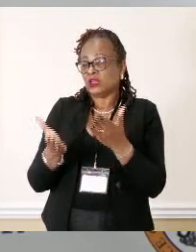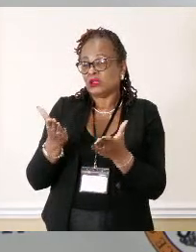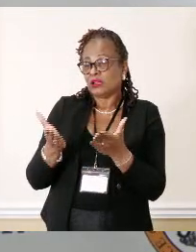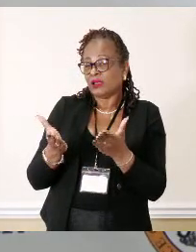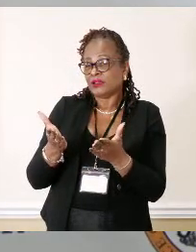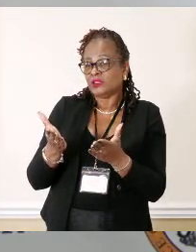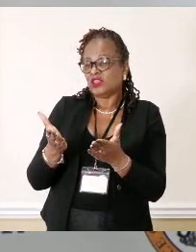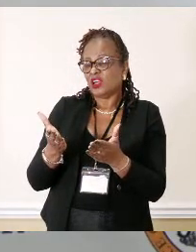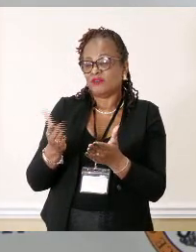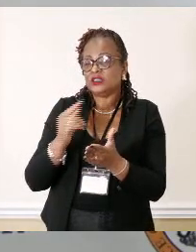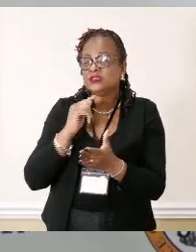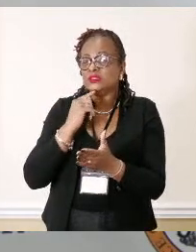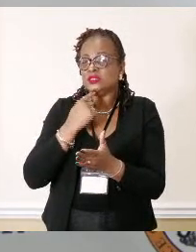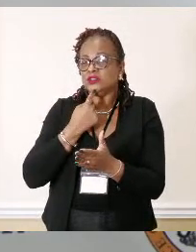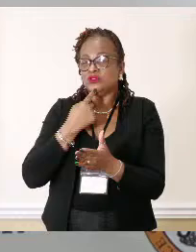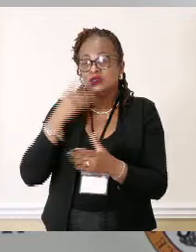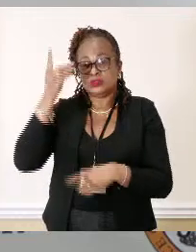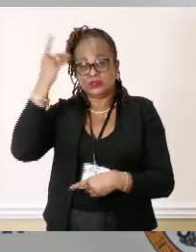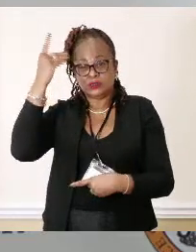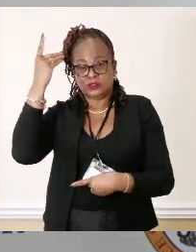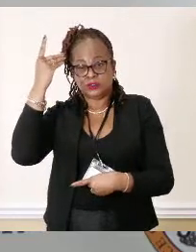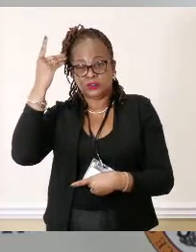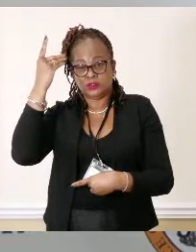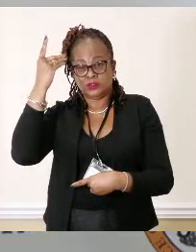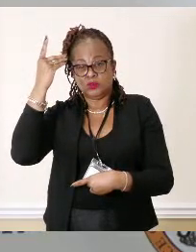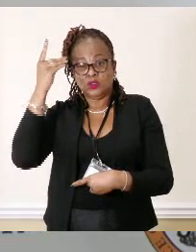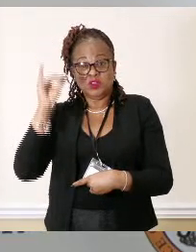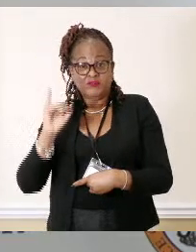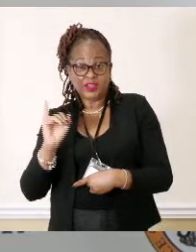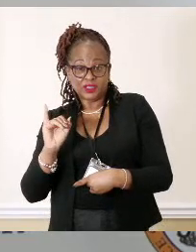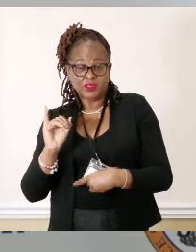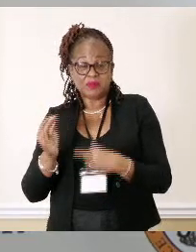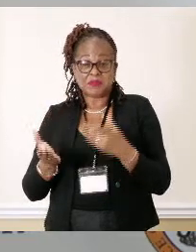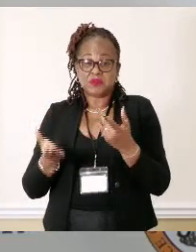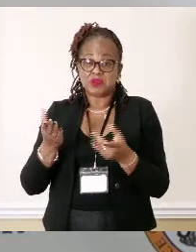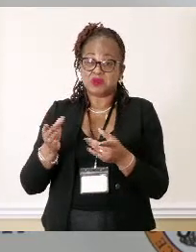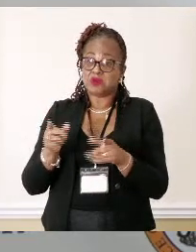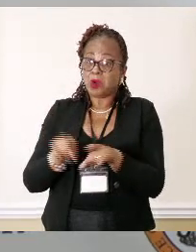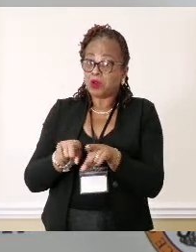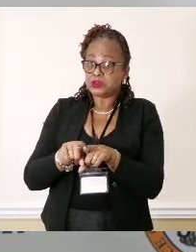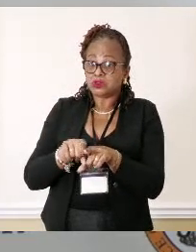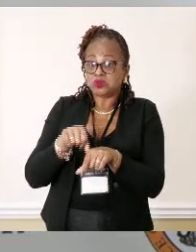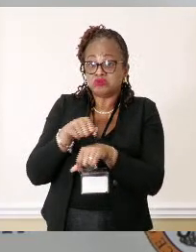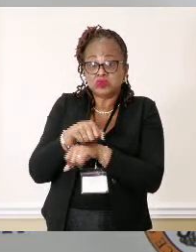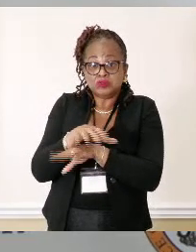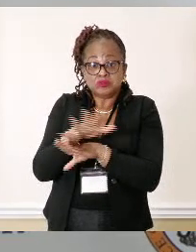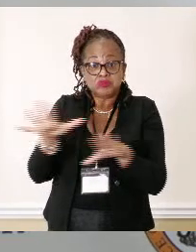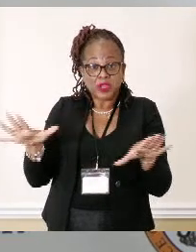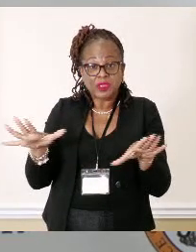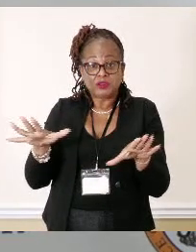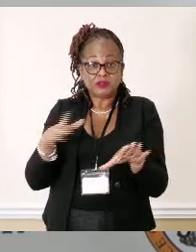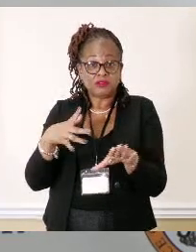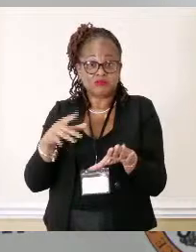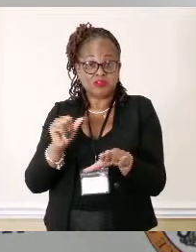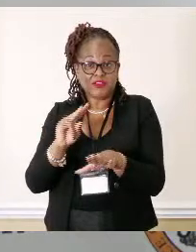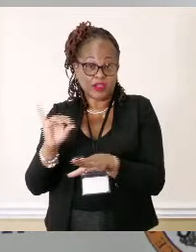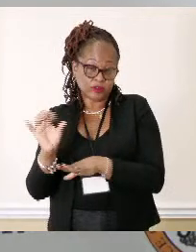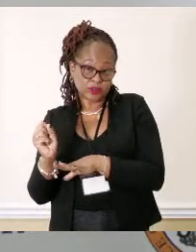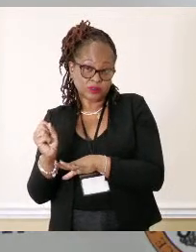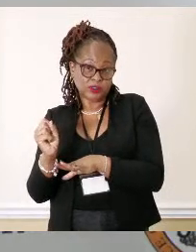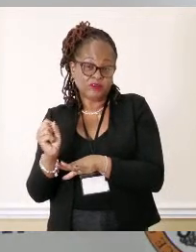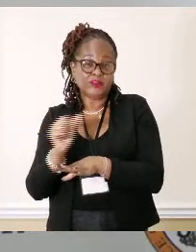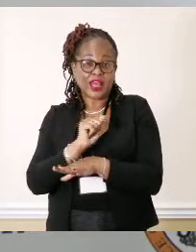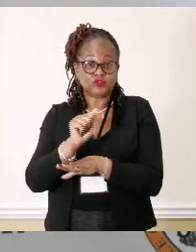have severe disease. While infected, you may also transmit the virus. For this